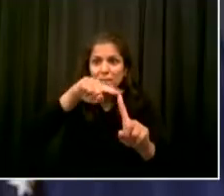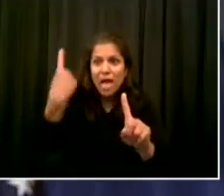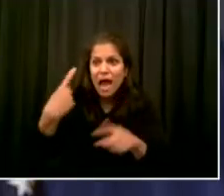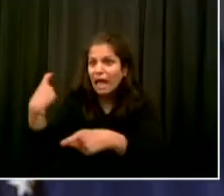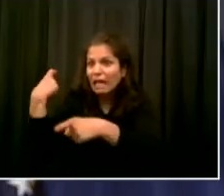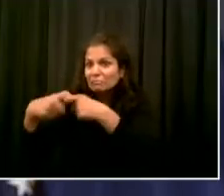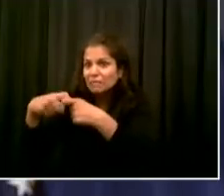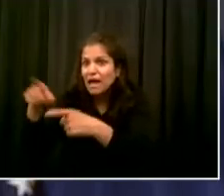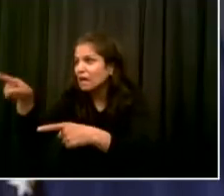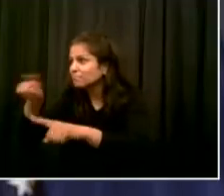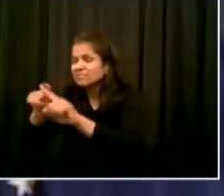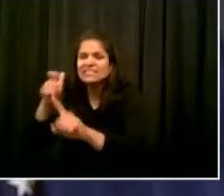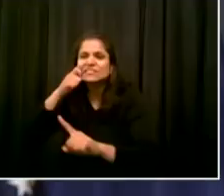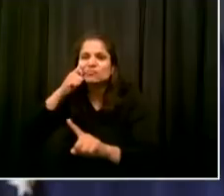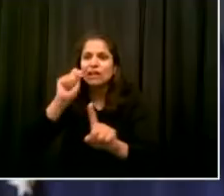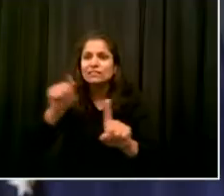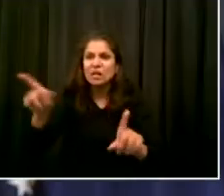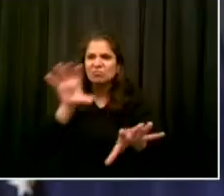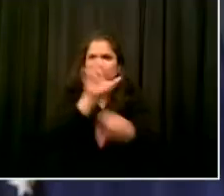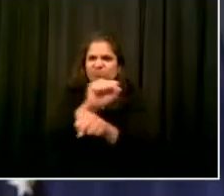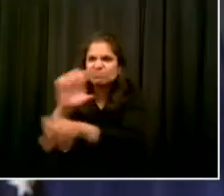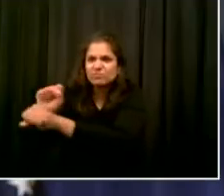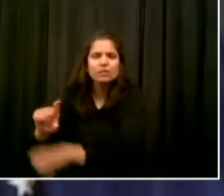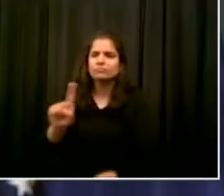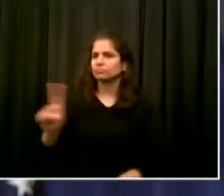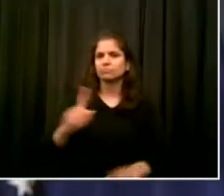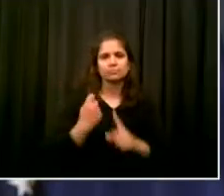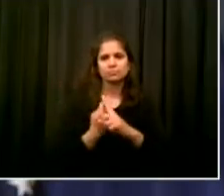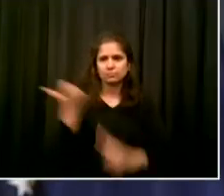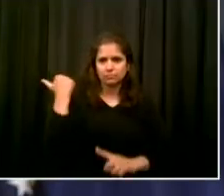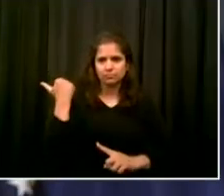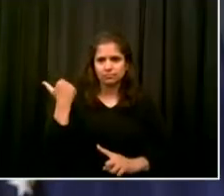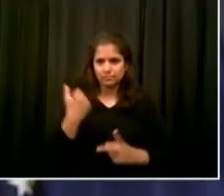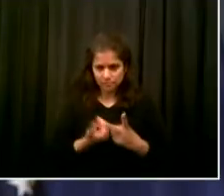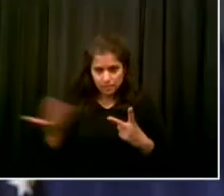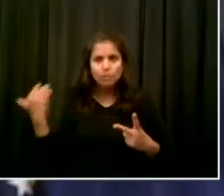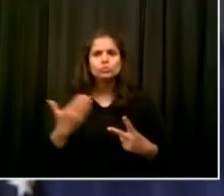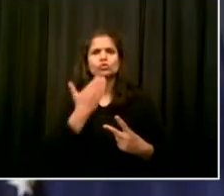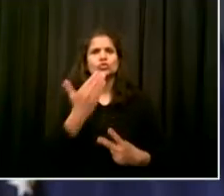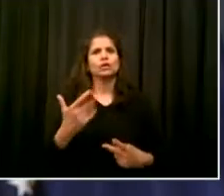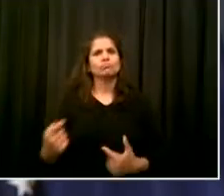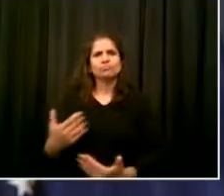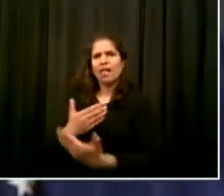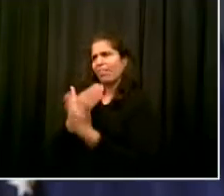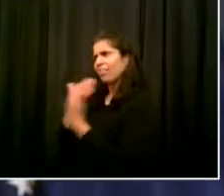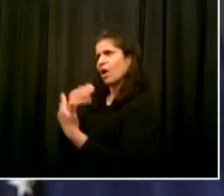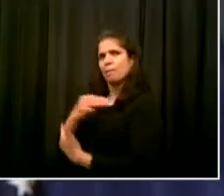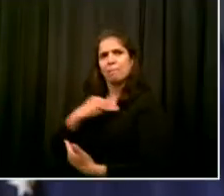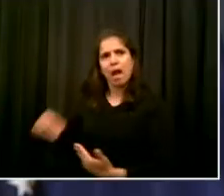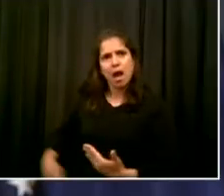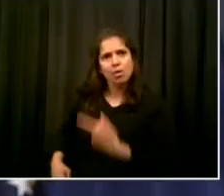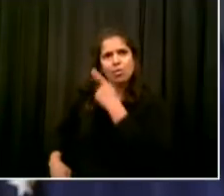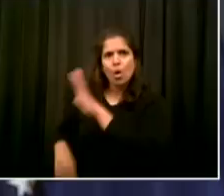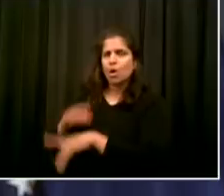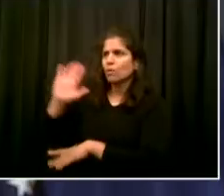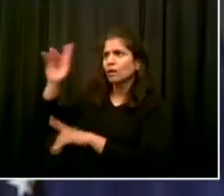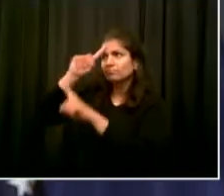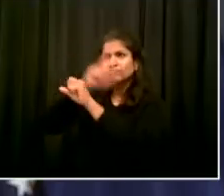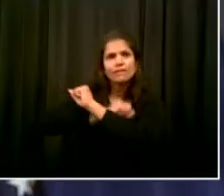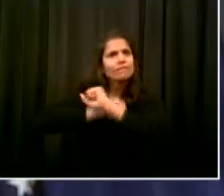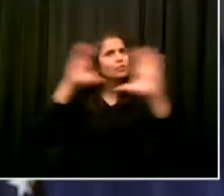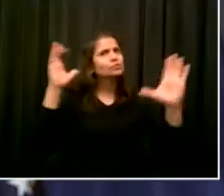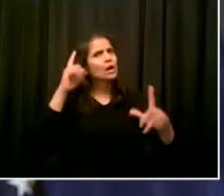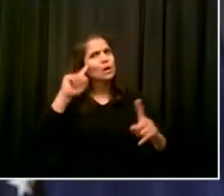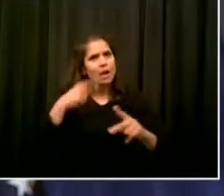is special. I want to thank you for your vision, your leadership on that, and I look forward to working with the crisis management team and